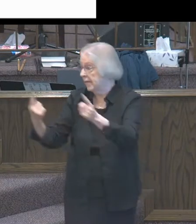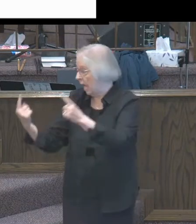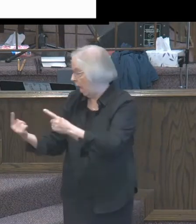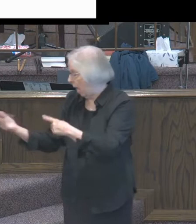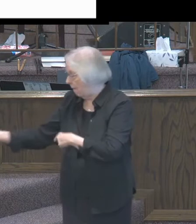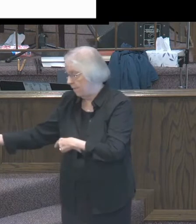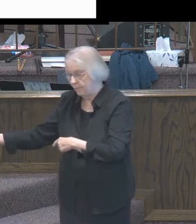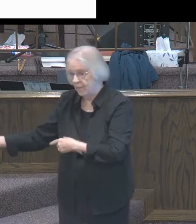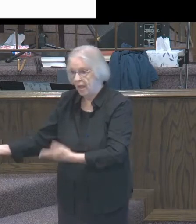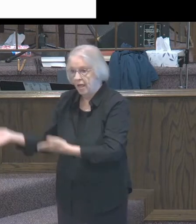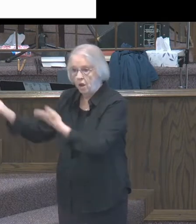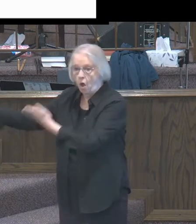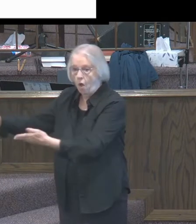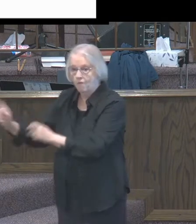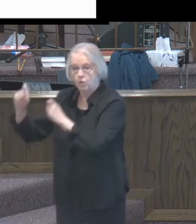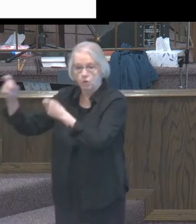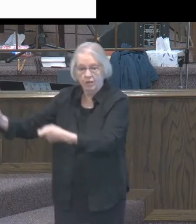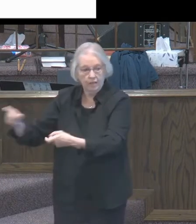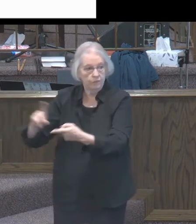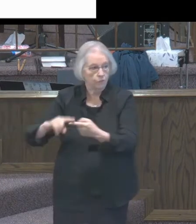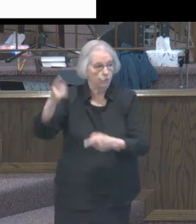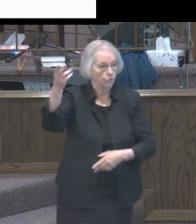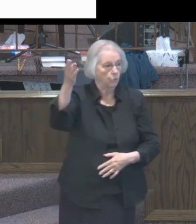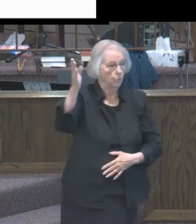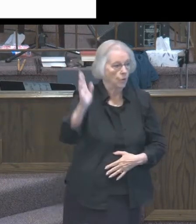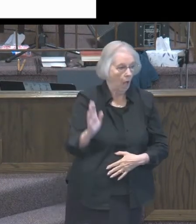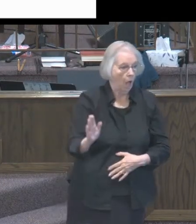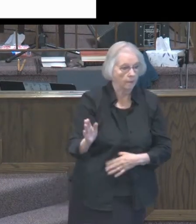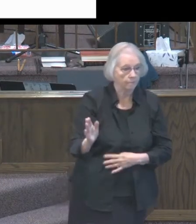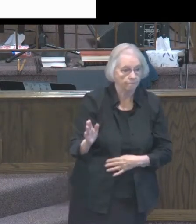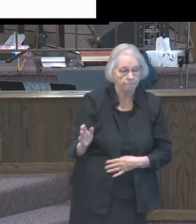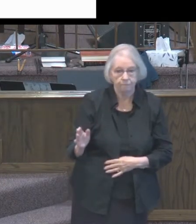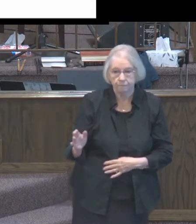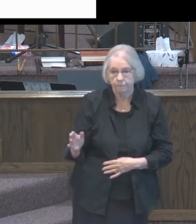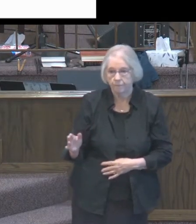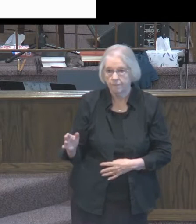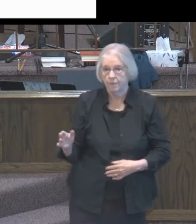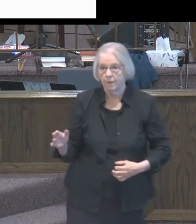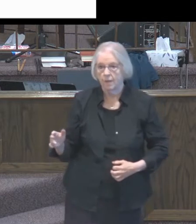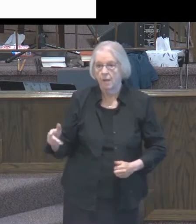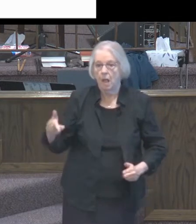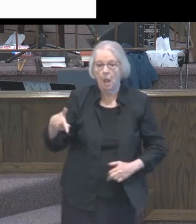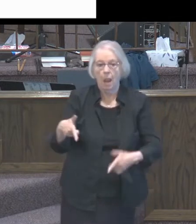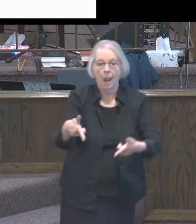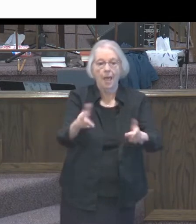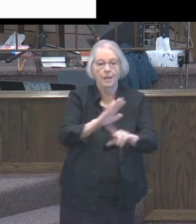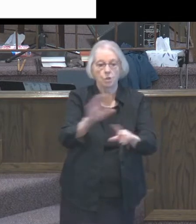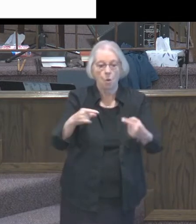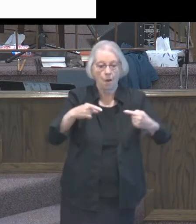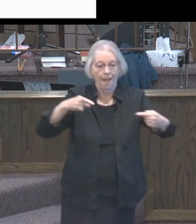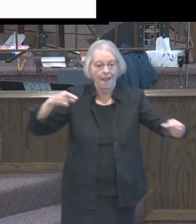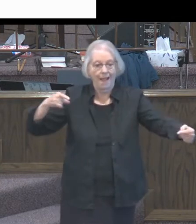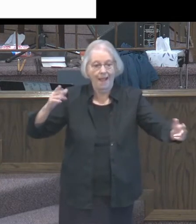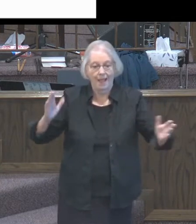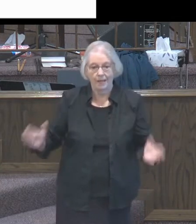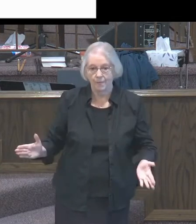adversary quickly while you are on the way with him, lest your adversary deliver you to